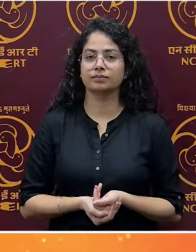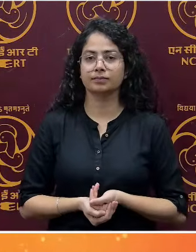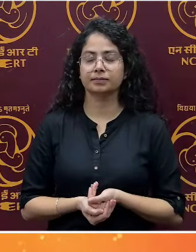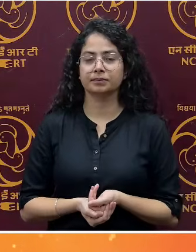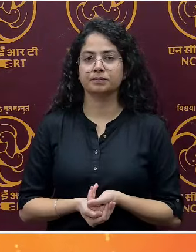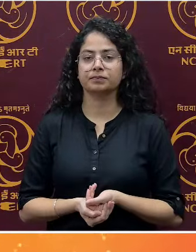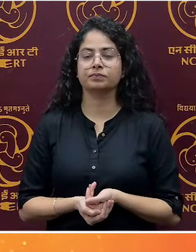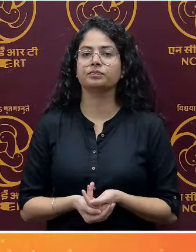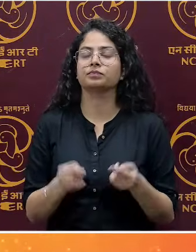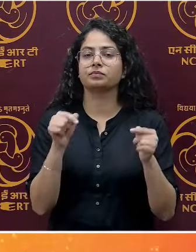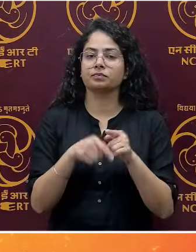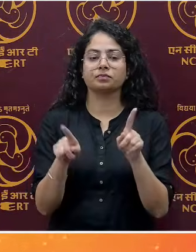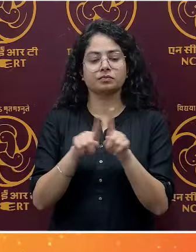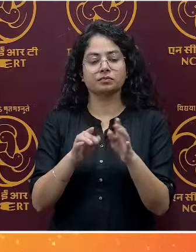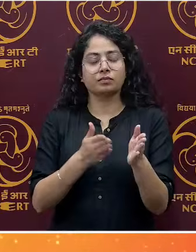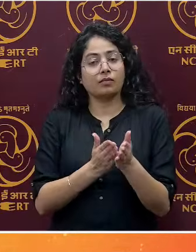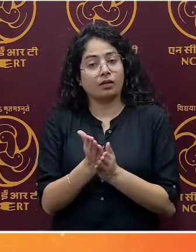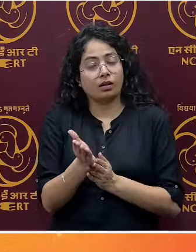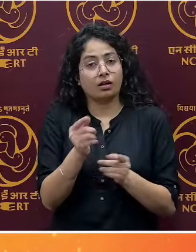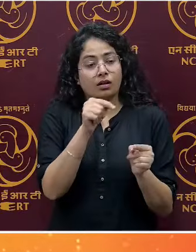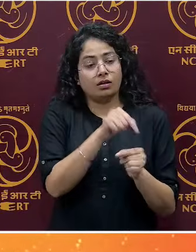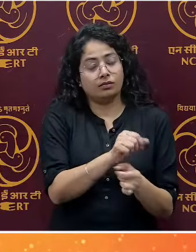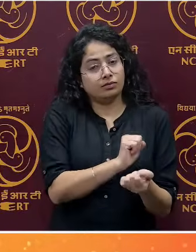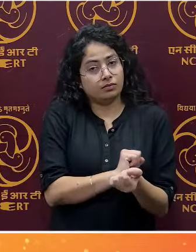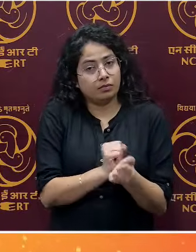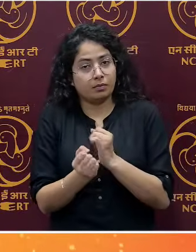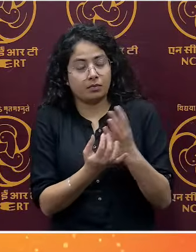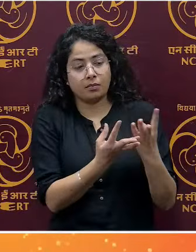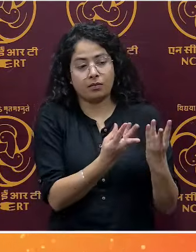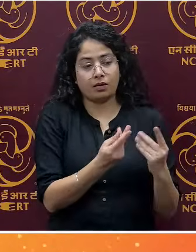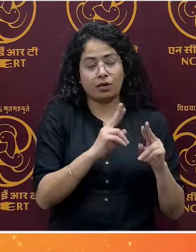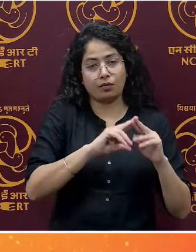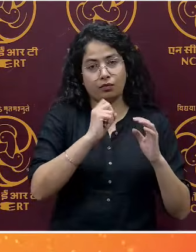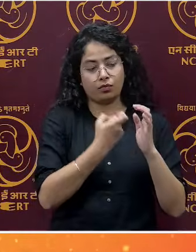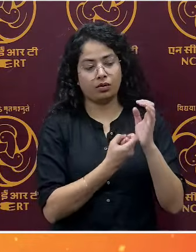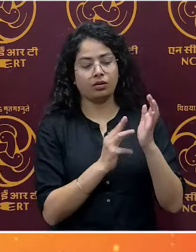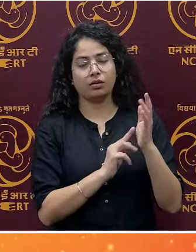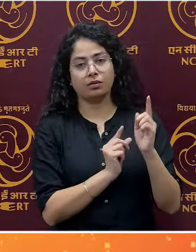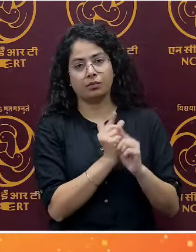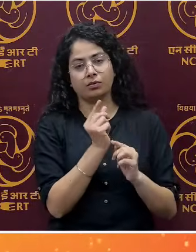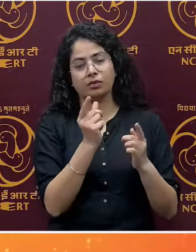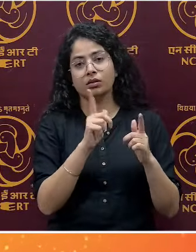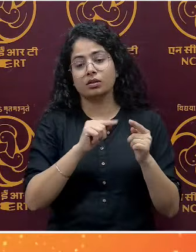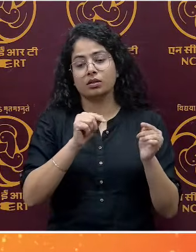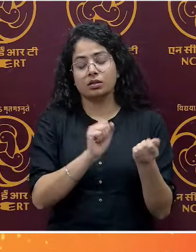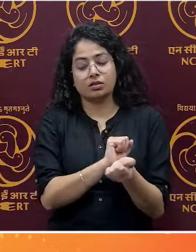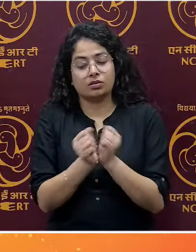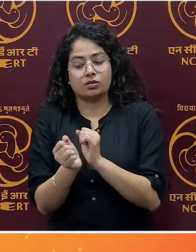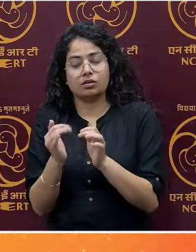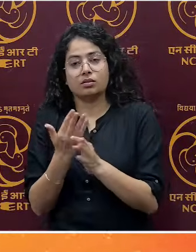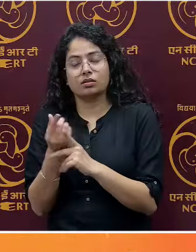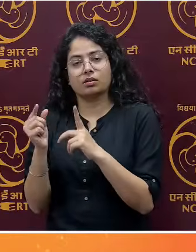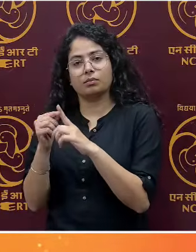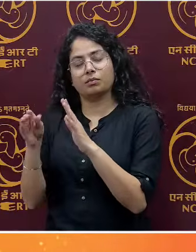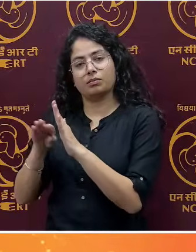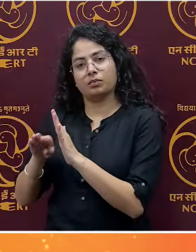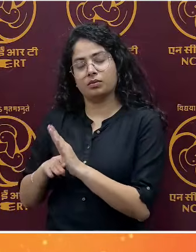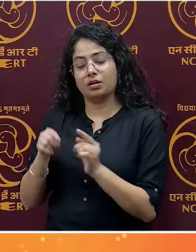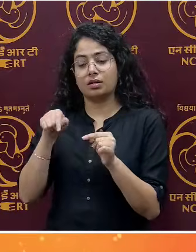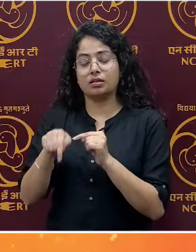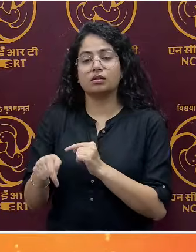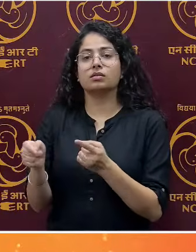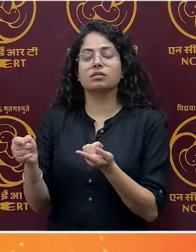So like this, we can convert this mathematical formula into a program which can solve real life